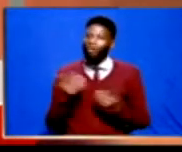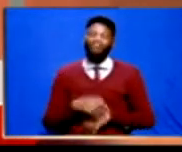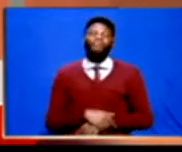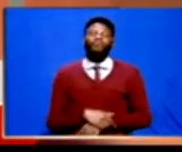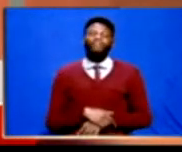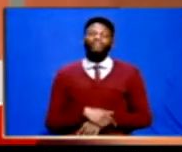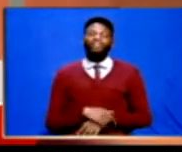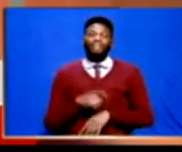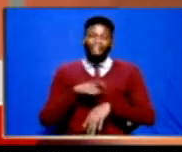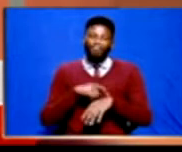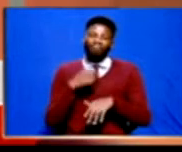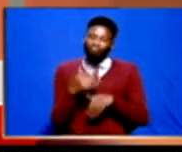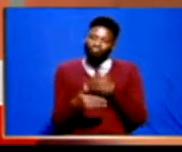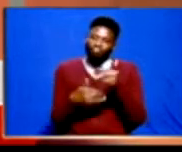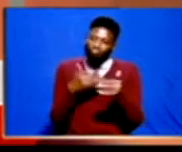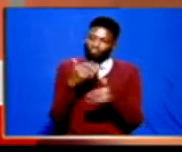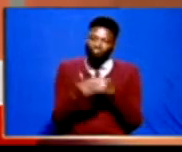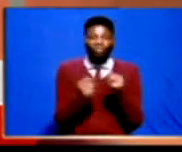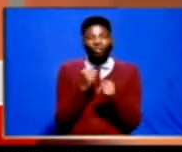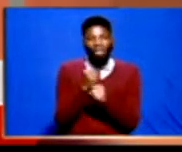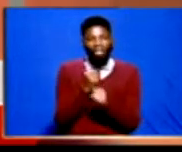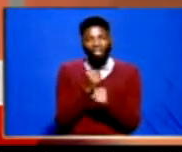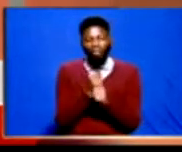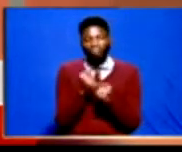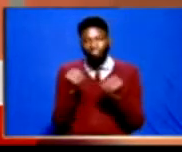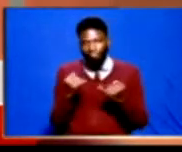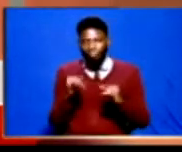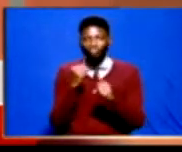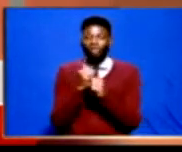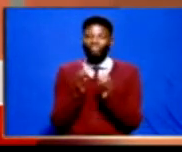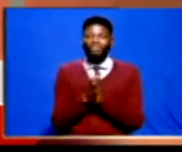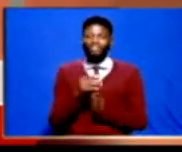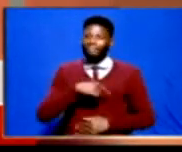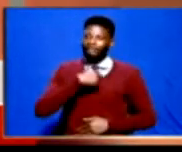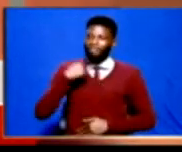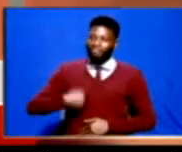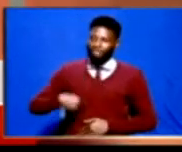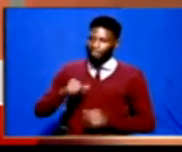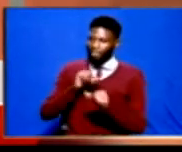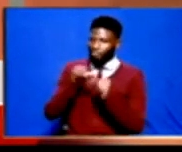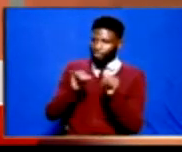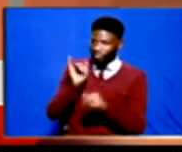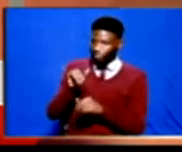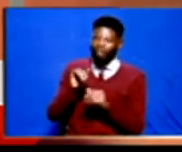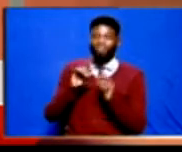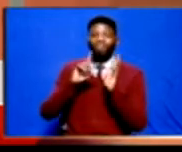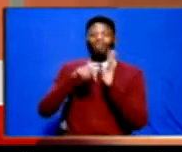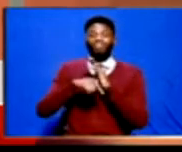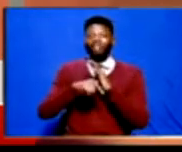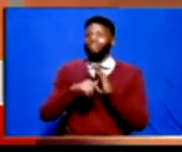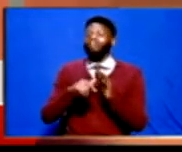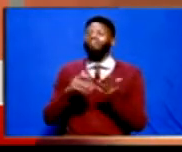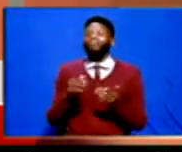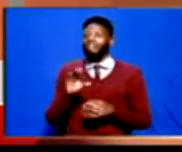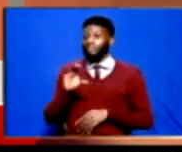After a long back and forth, we tried to work with the Chinese on that, and after a while, cabinet decided that for